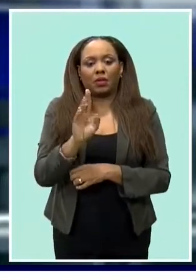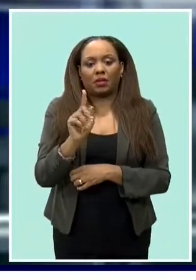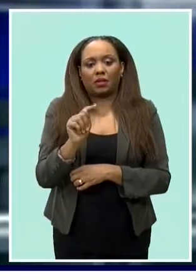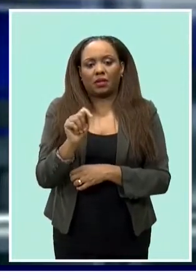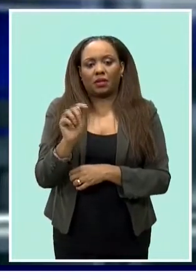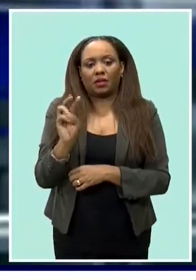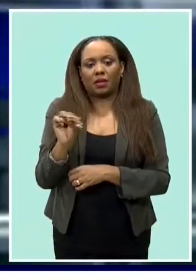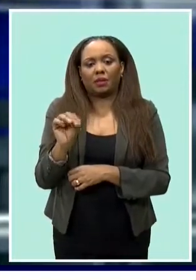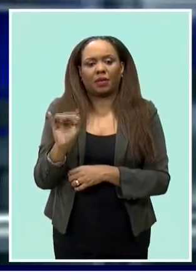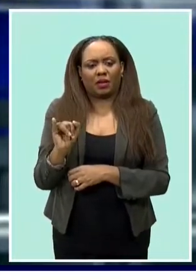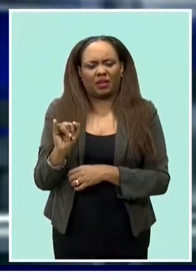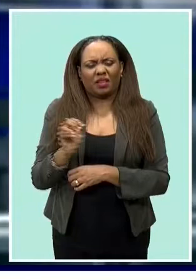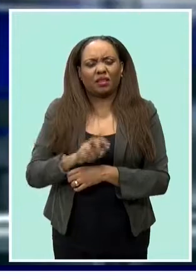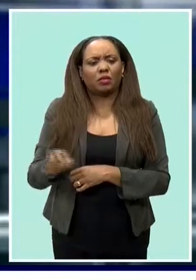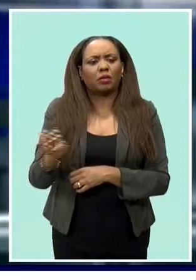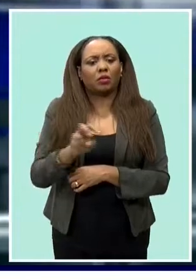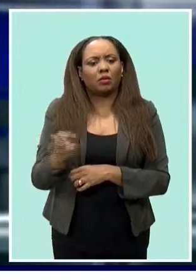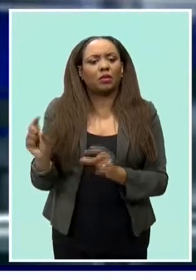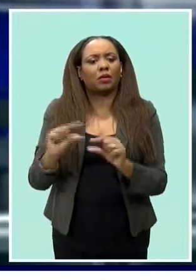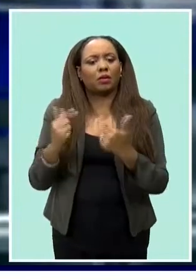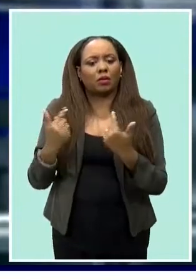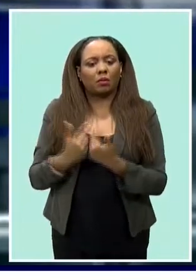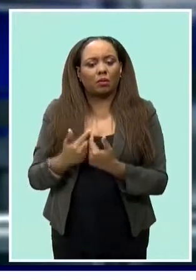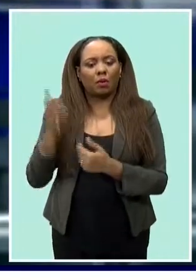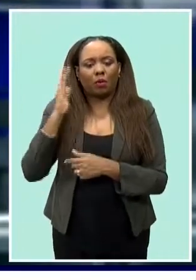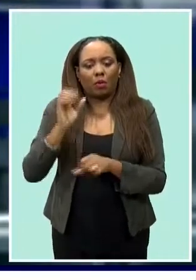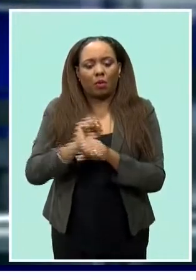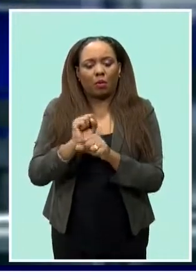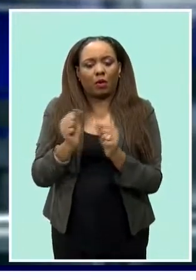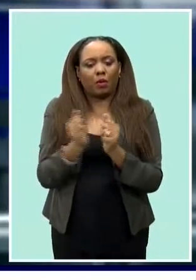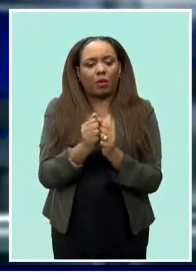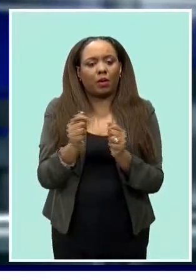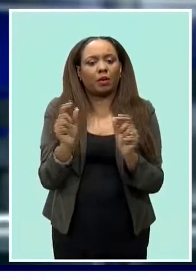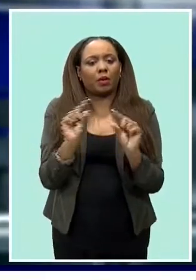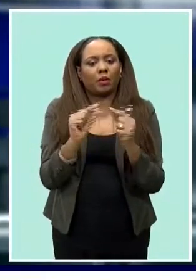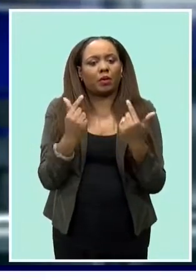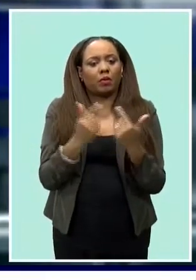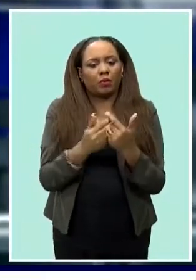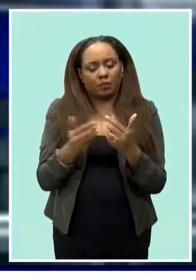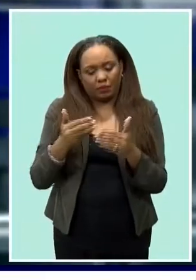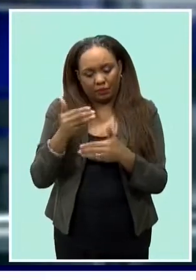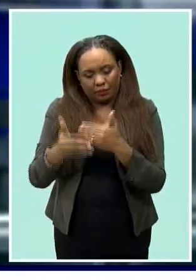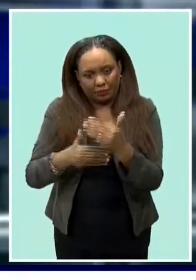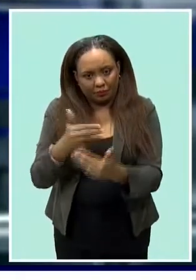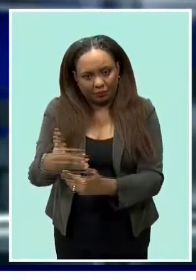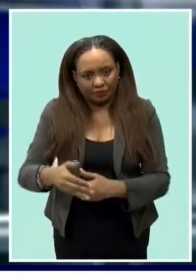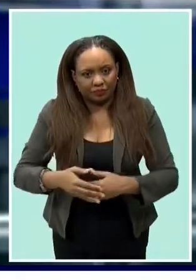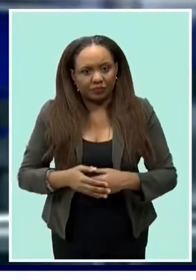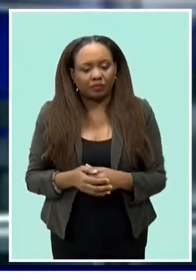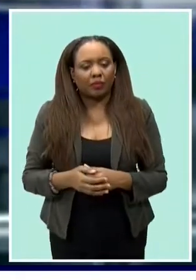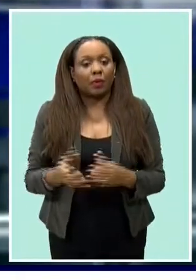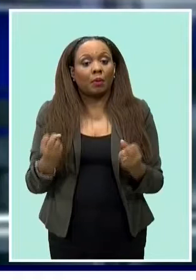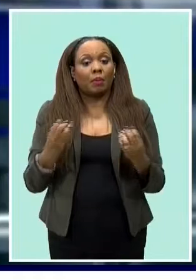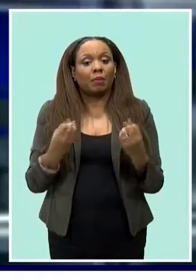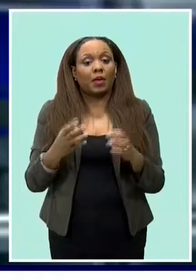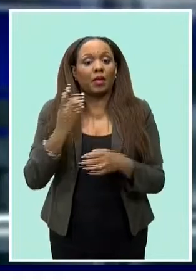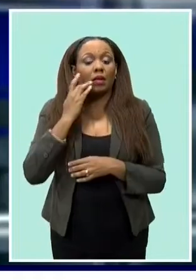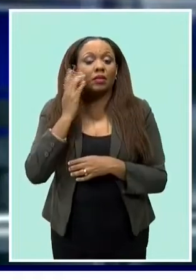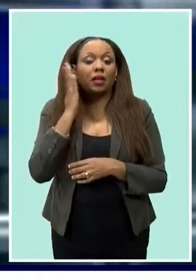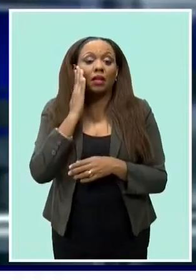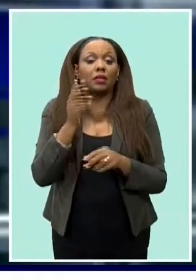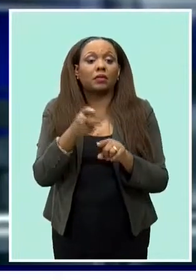Marketing Incorporated, or BTMI, will be working more closely with the group going forward. And he says many of the intimate hotels